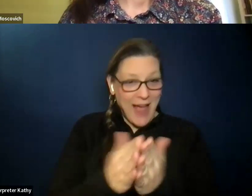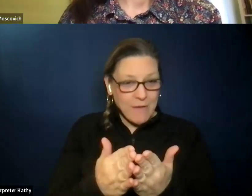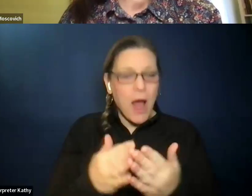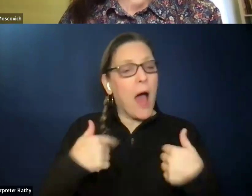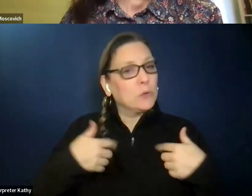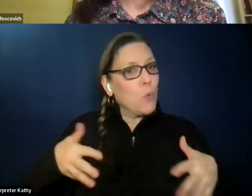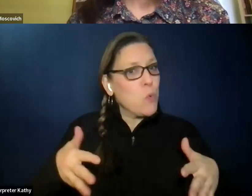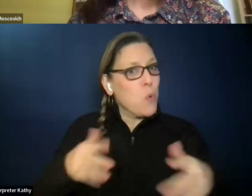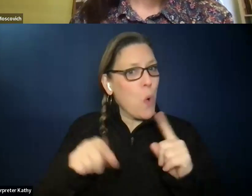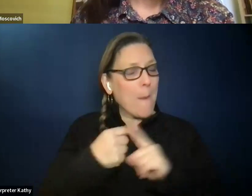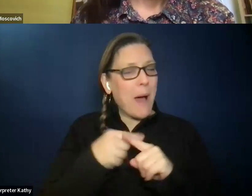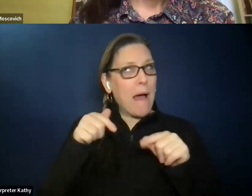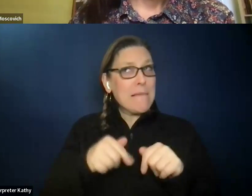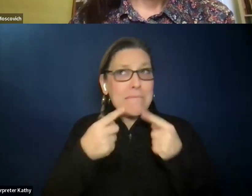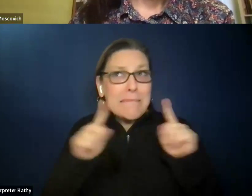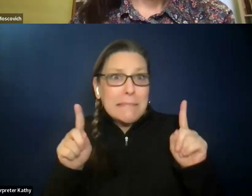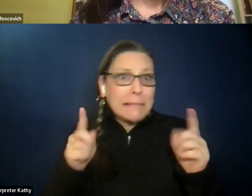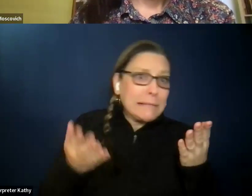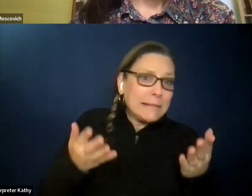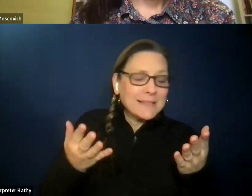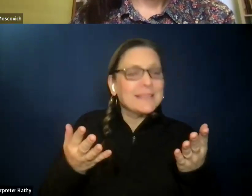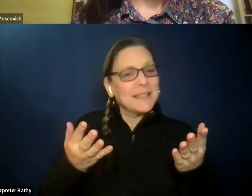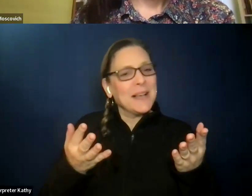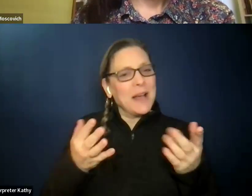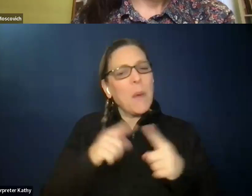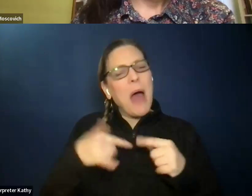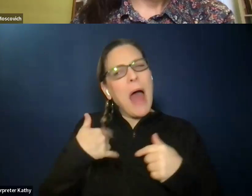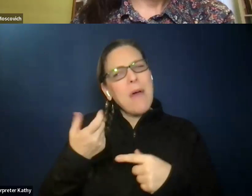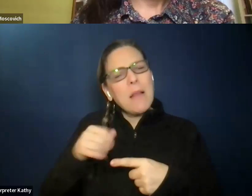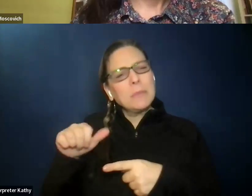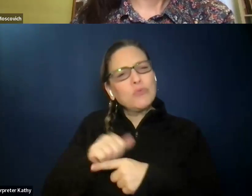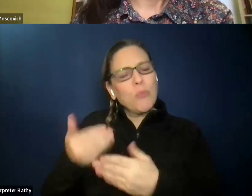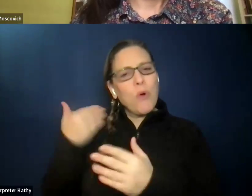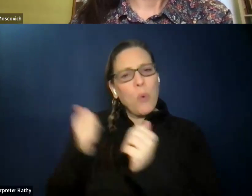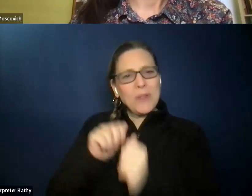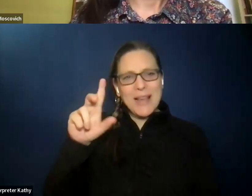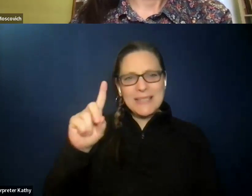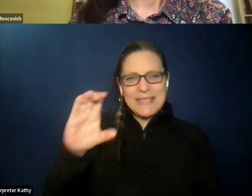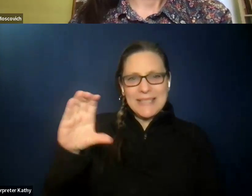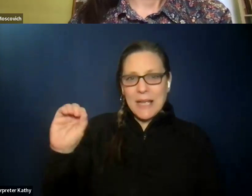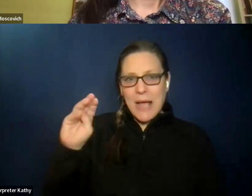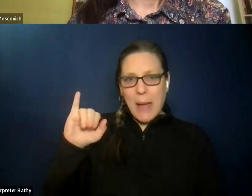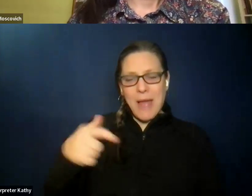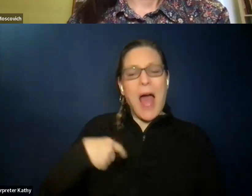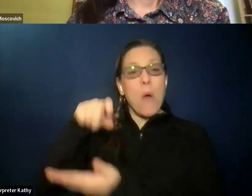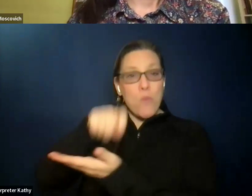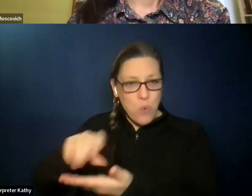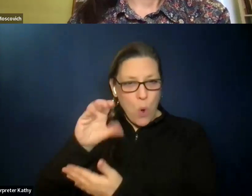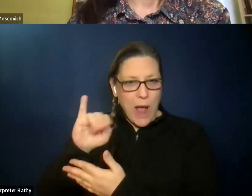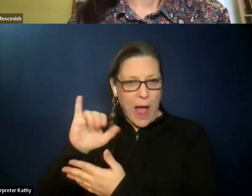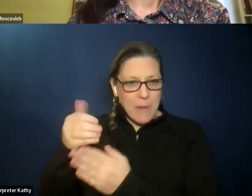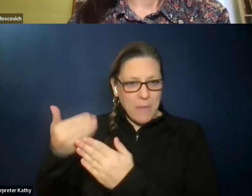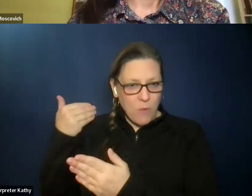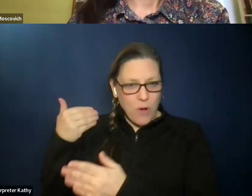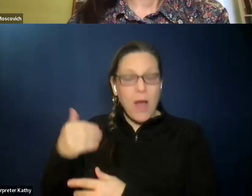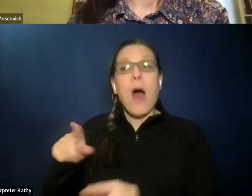nervous about succeeding in this format, but I'd had a little bit of training prior with DC Comics on comic writing, and then I received some